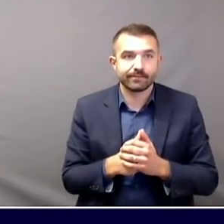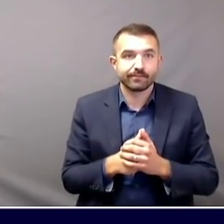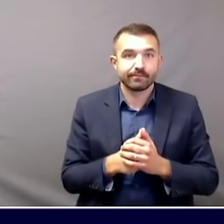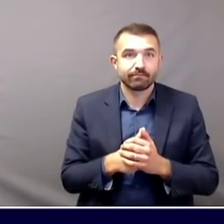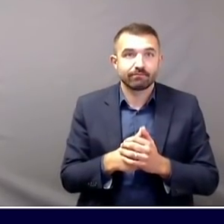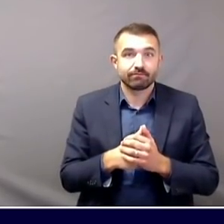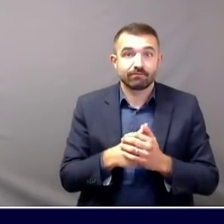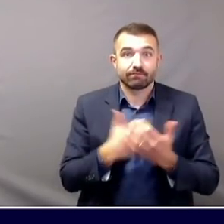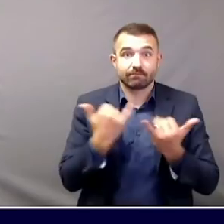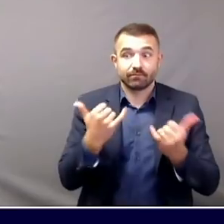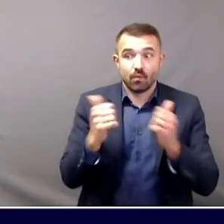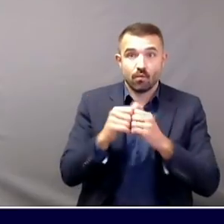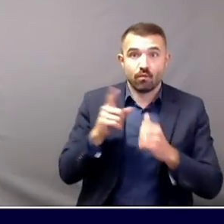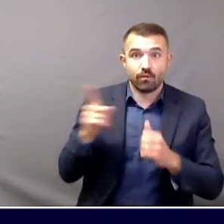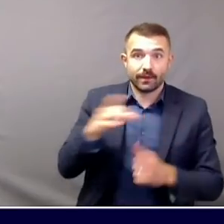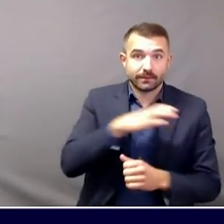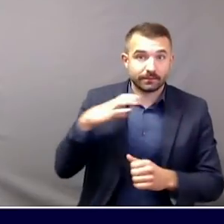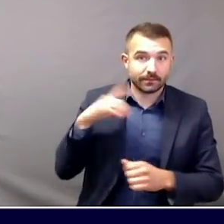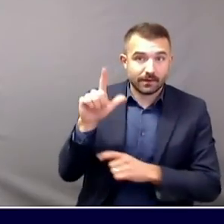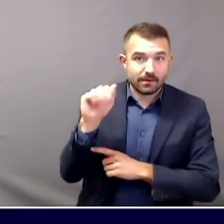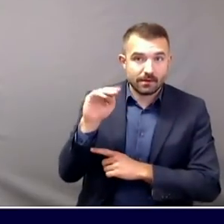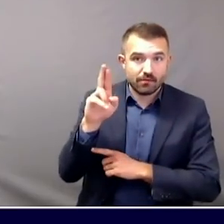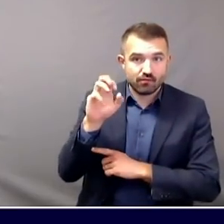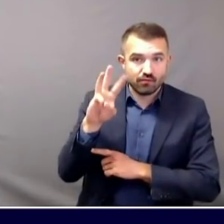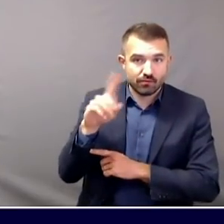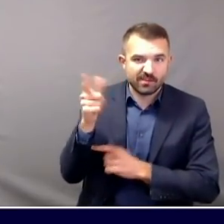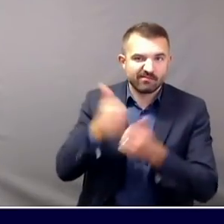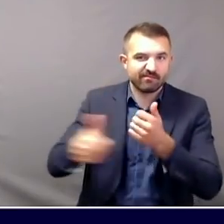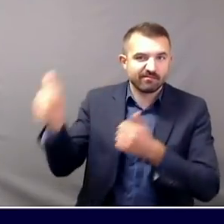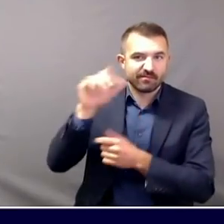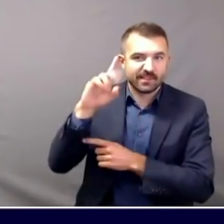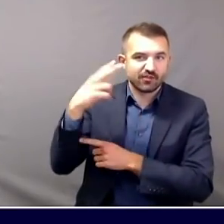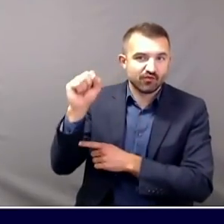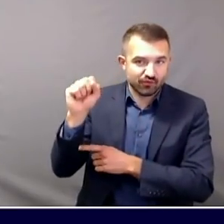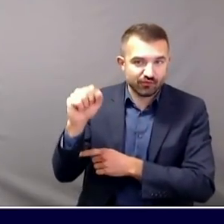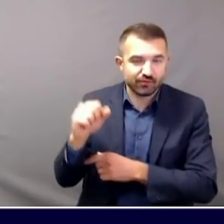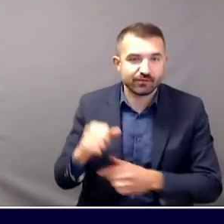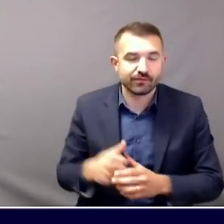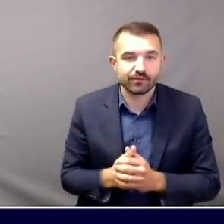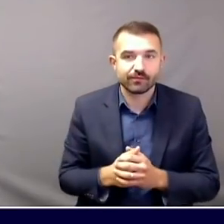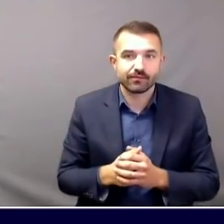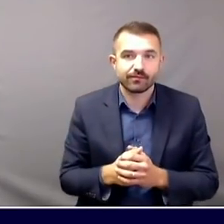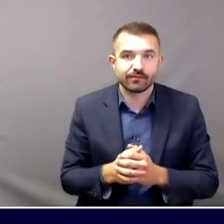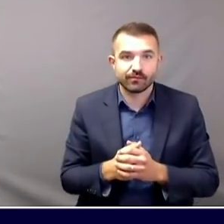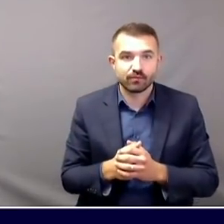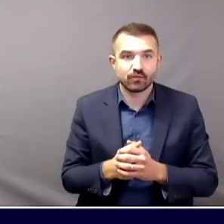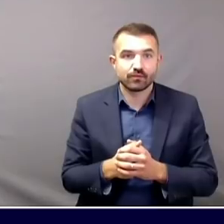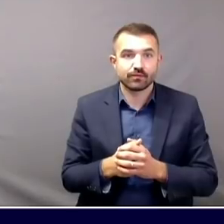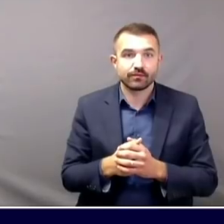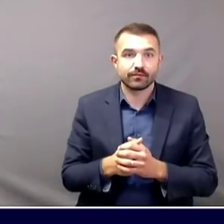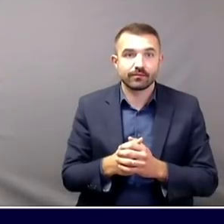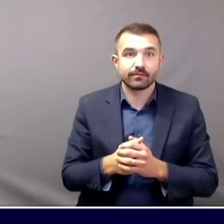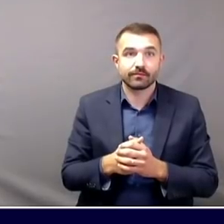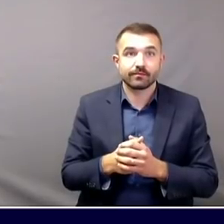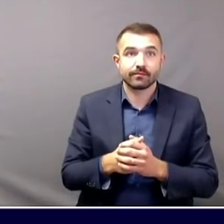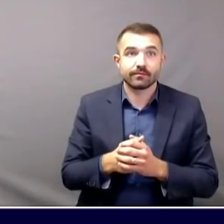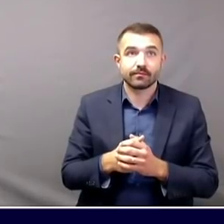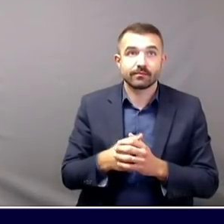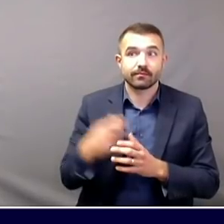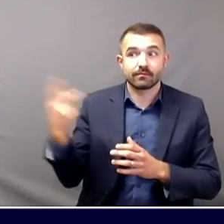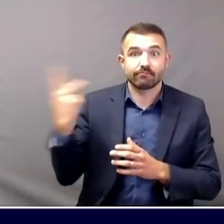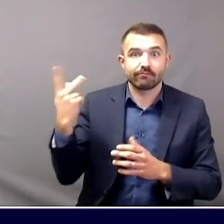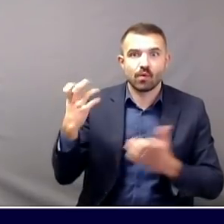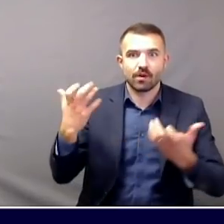Commissioner Jeanne Lambrew, Commissioner of Maine's Department of Health and Human Services. Commissioner Lambrew and I are delighted to be able to be with everyone